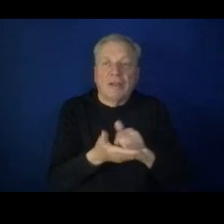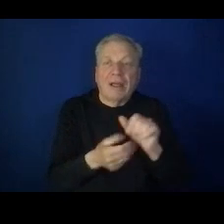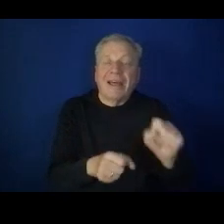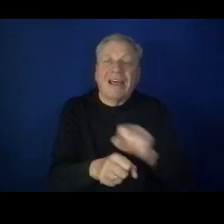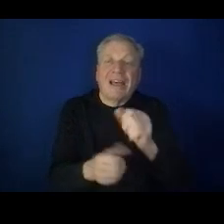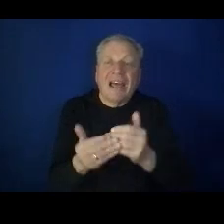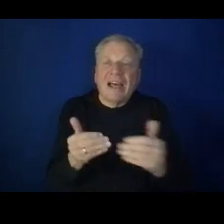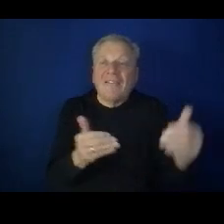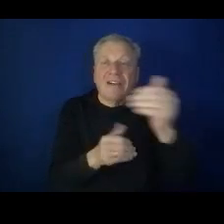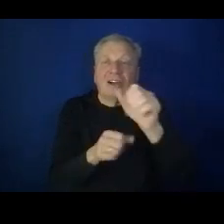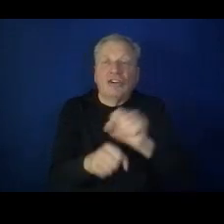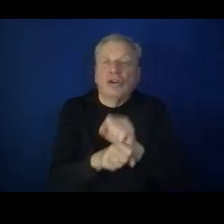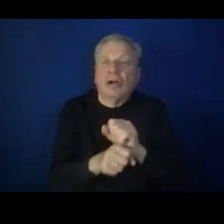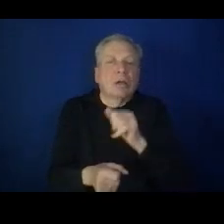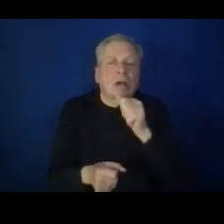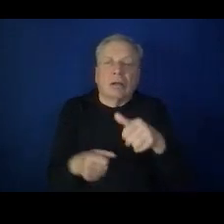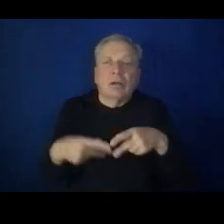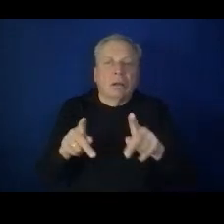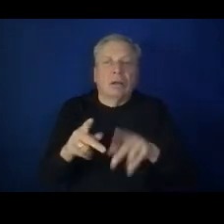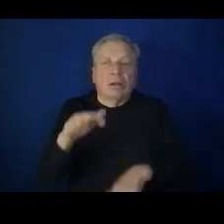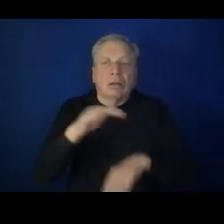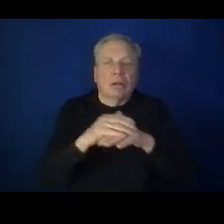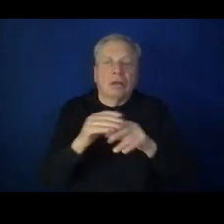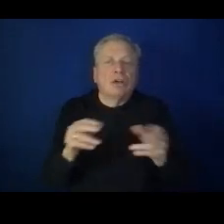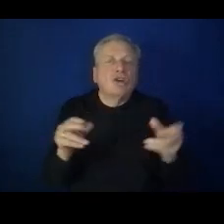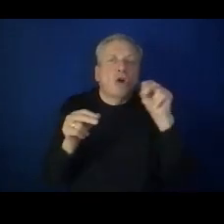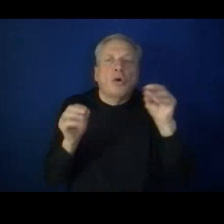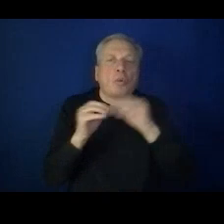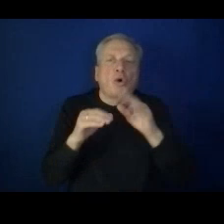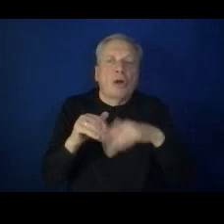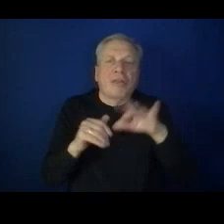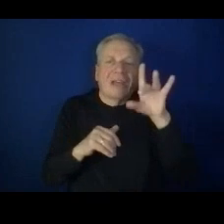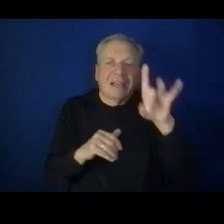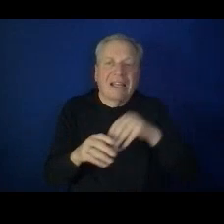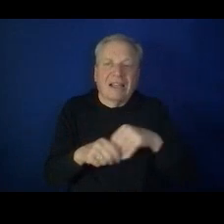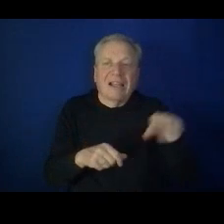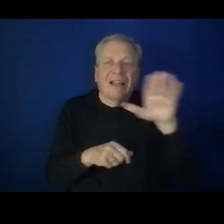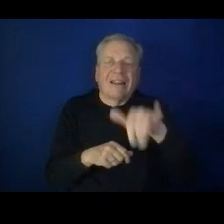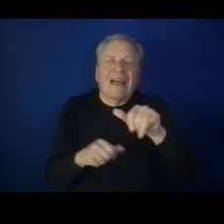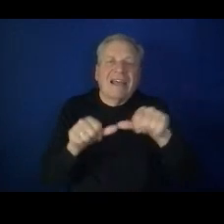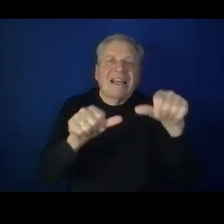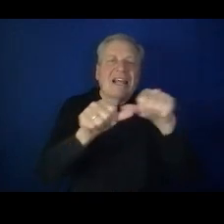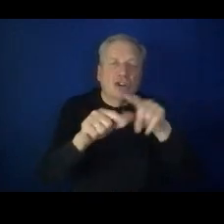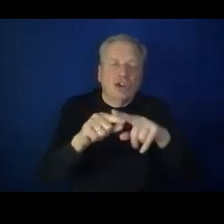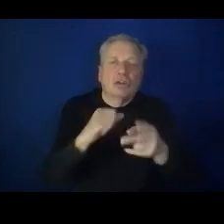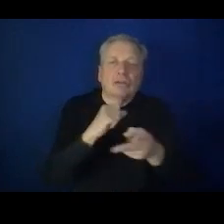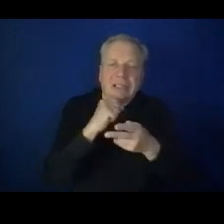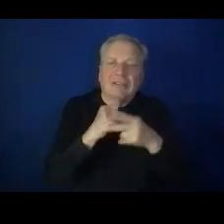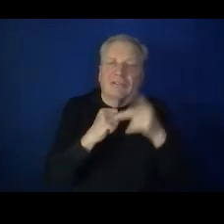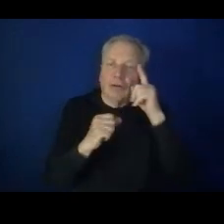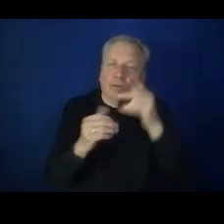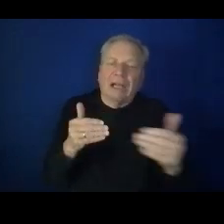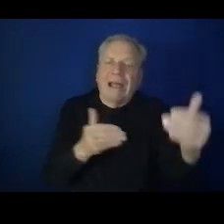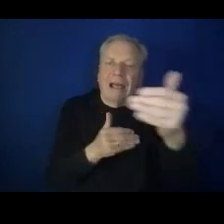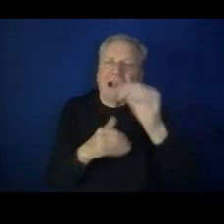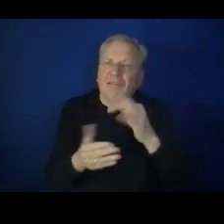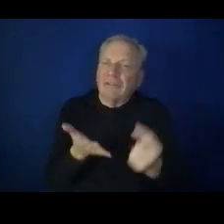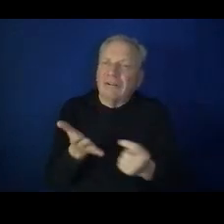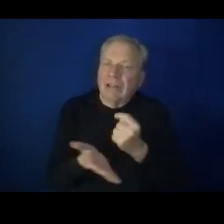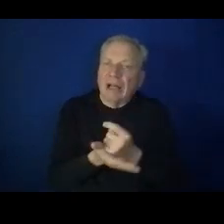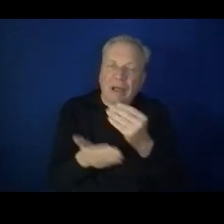system, we're gonna allow no more than 8 total nights in the Beckler area to be reserved ahead of time, ahead of